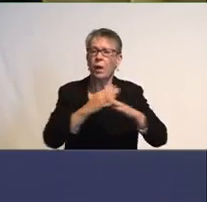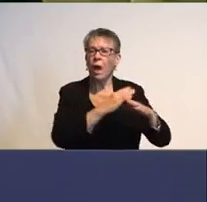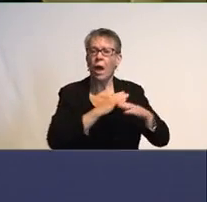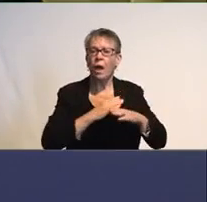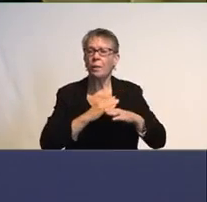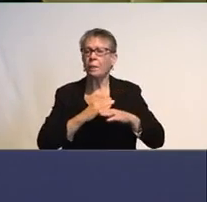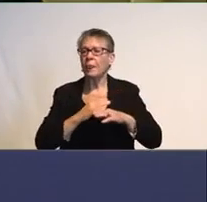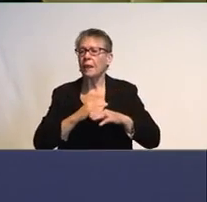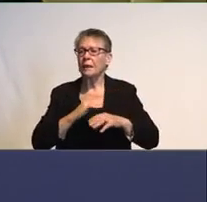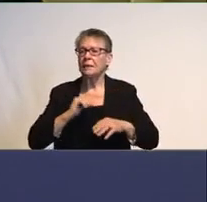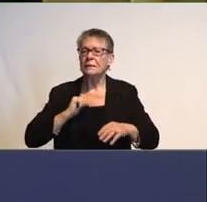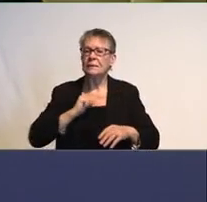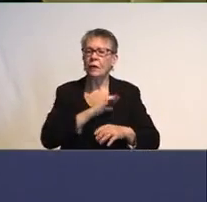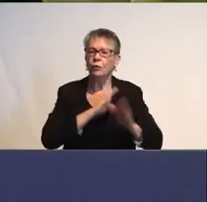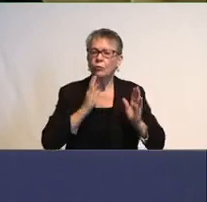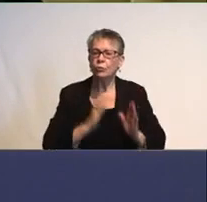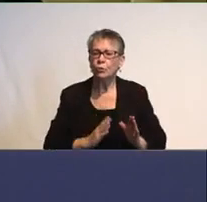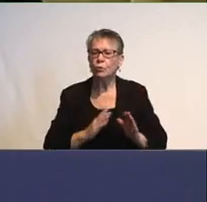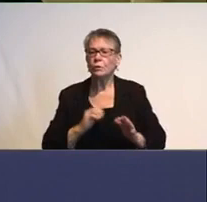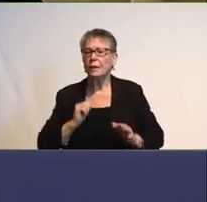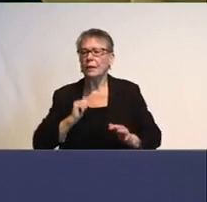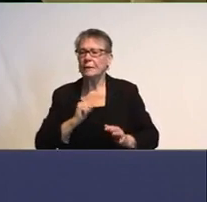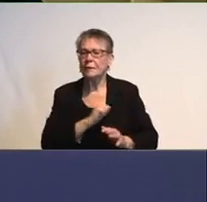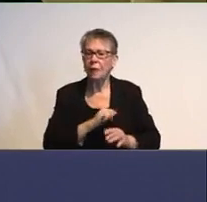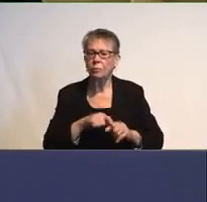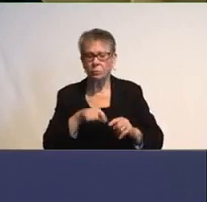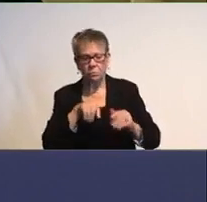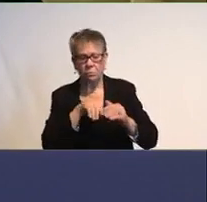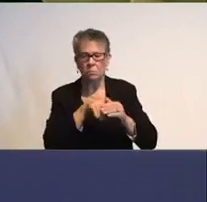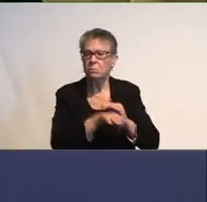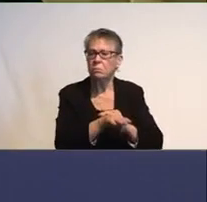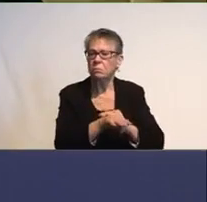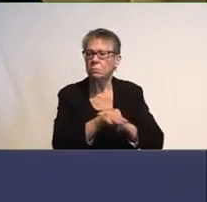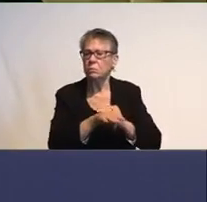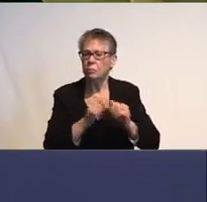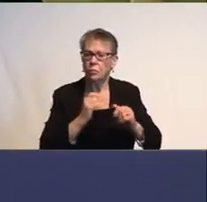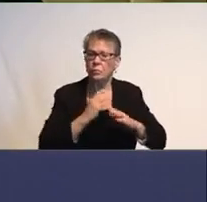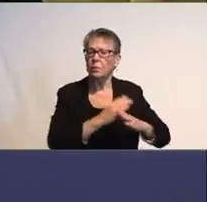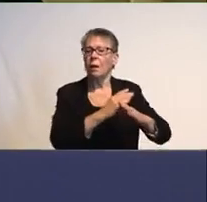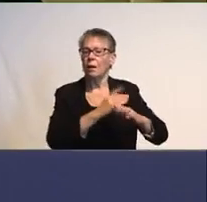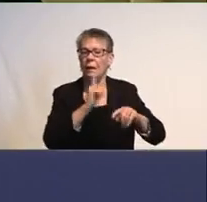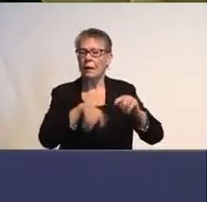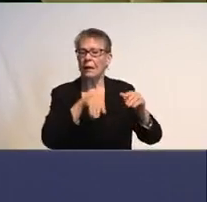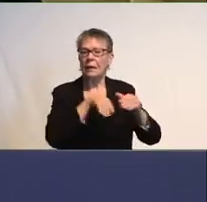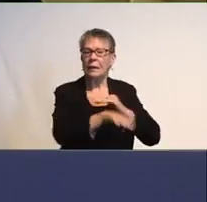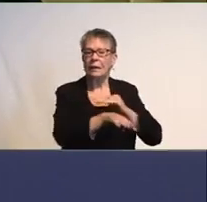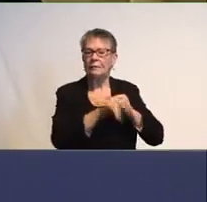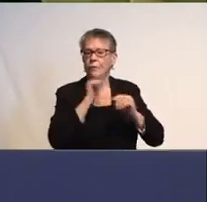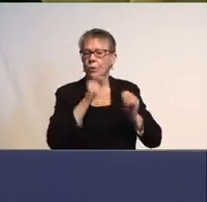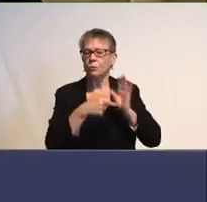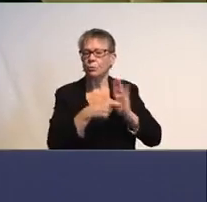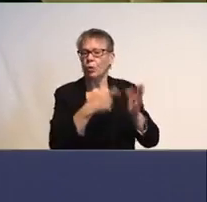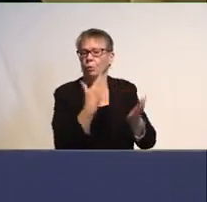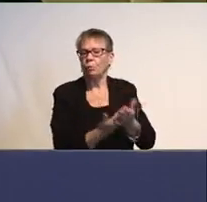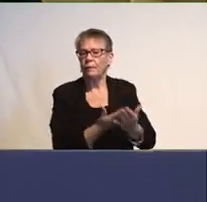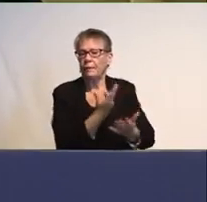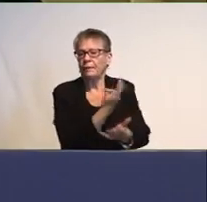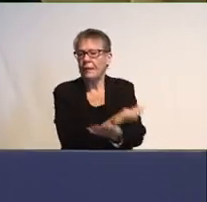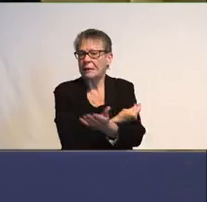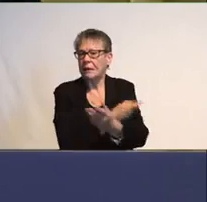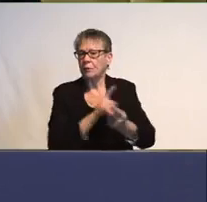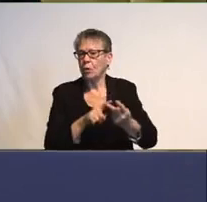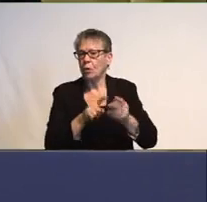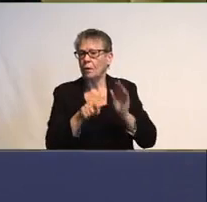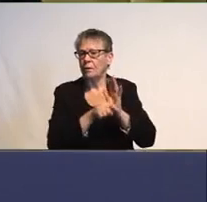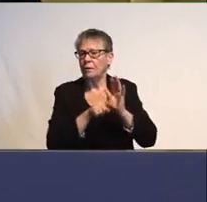already under investigation? I think you got that last one about right, but the precautions I do want to come back to in a second. Tina,